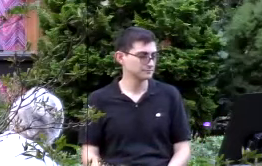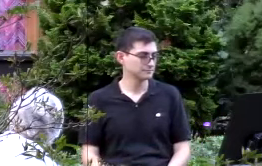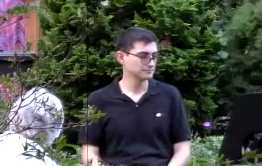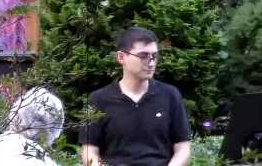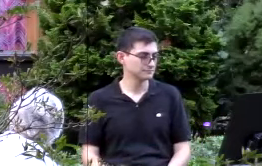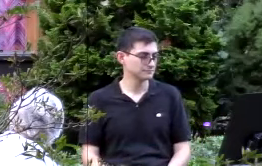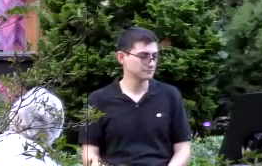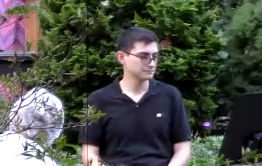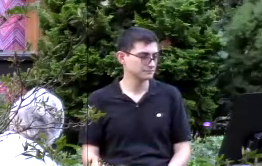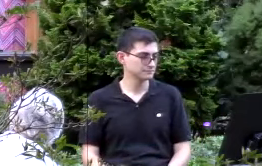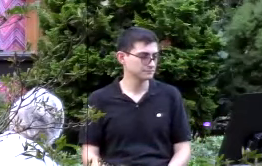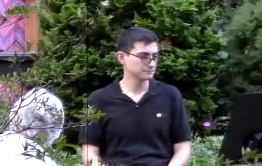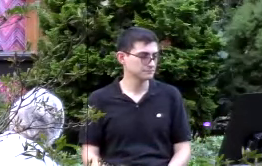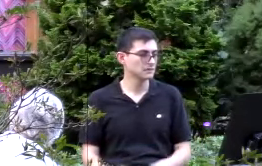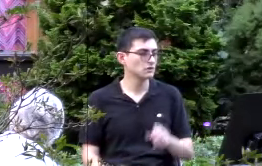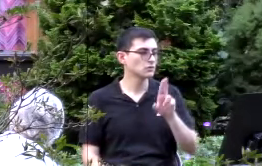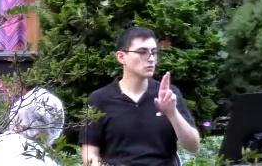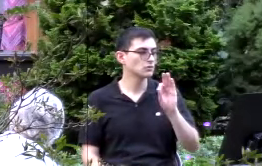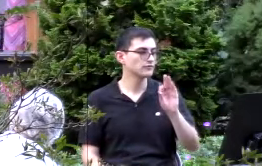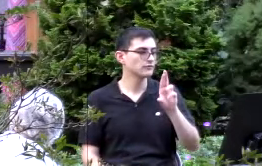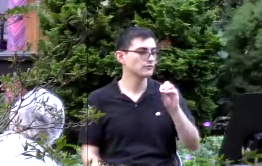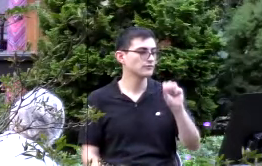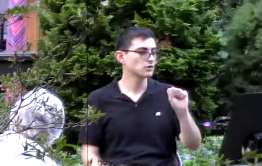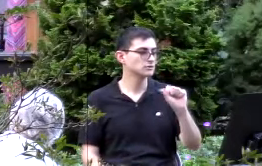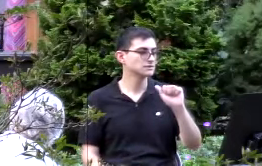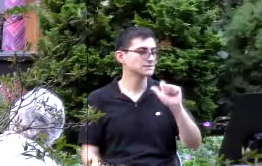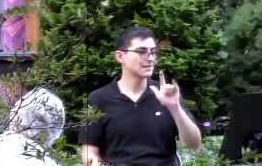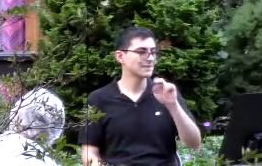And we say, Ufros Alenu Sukat Shlomecha, may a